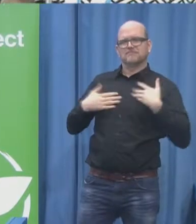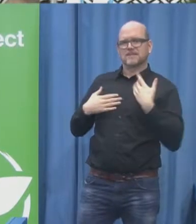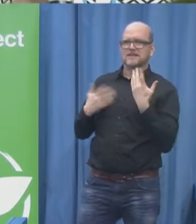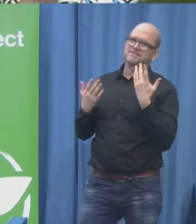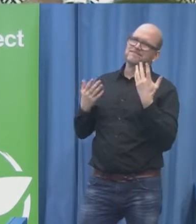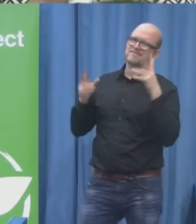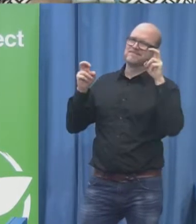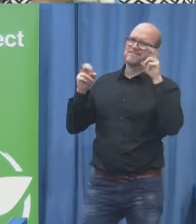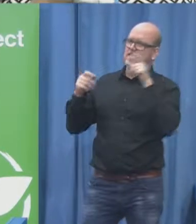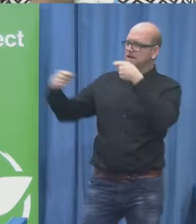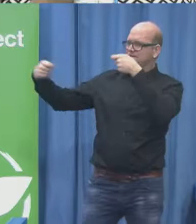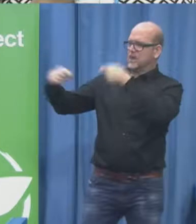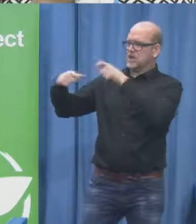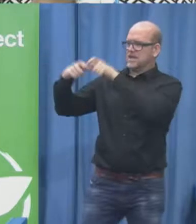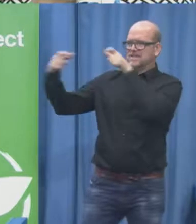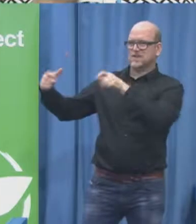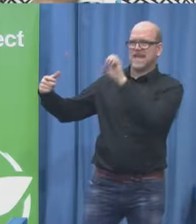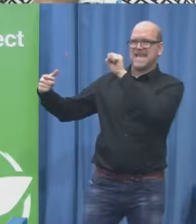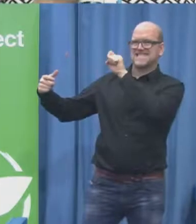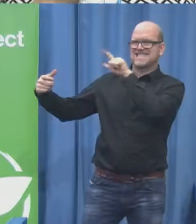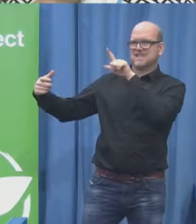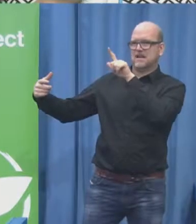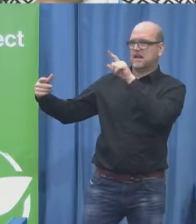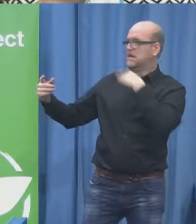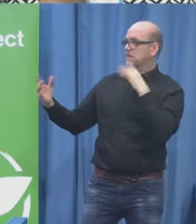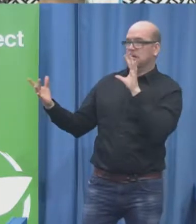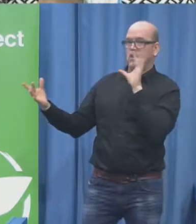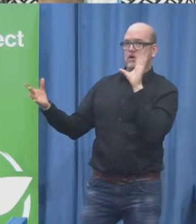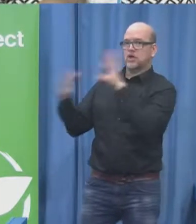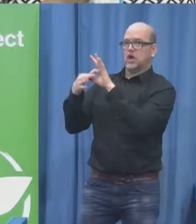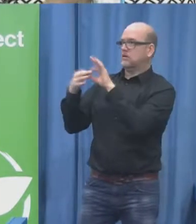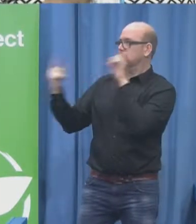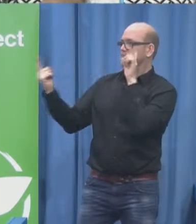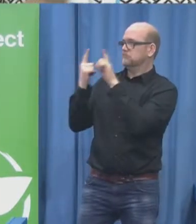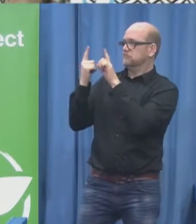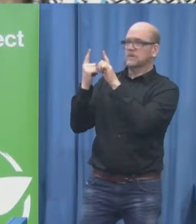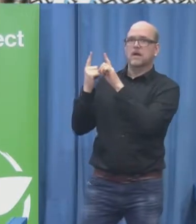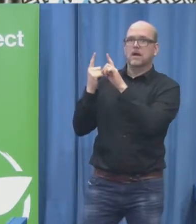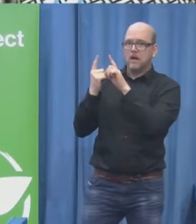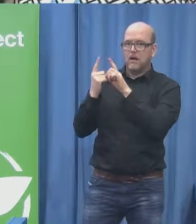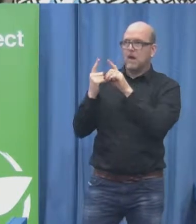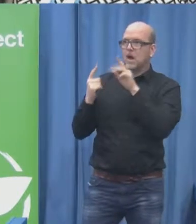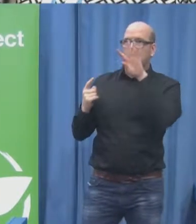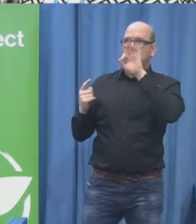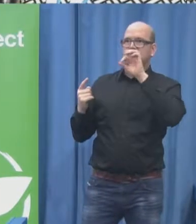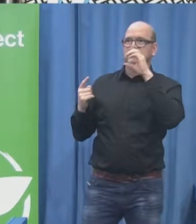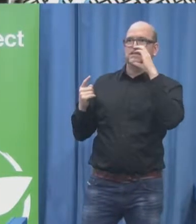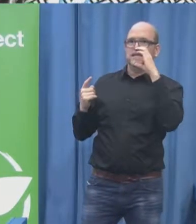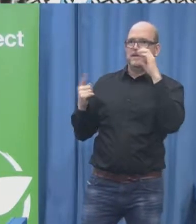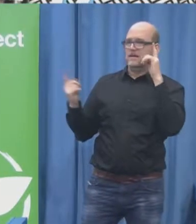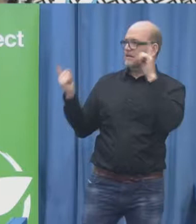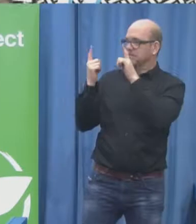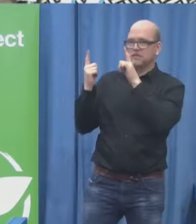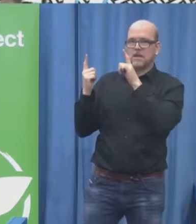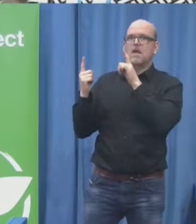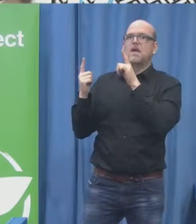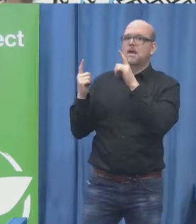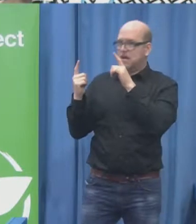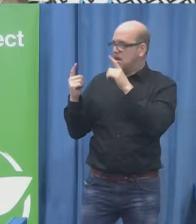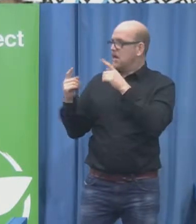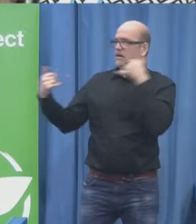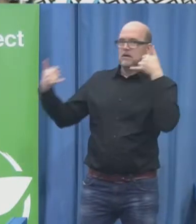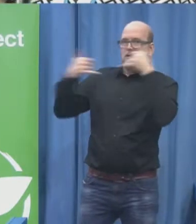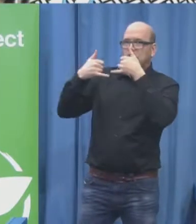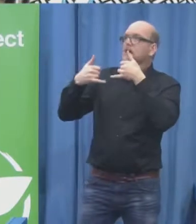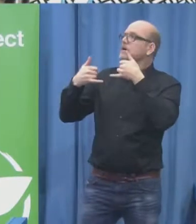also asking us to undertake work on best and innovative policies on enhancing the rights of persons with disabilities. So that means that